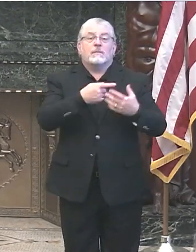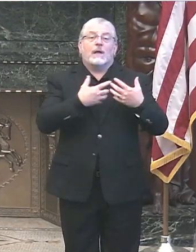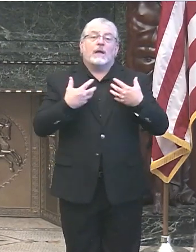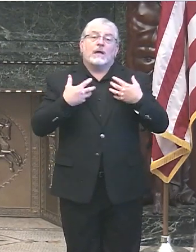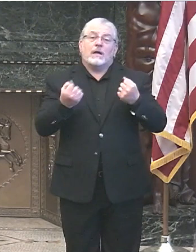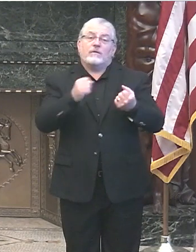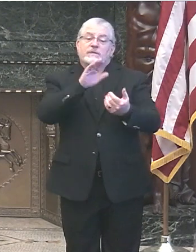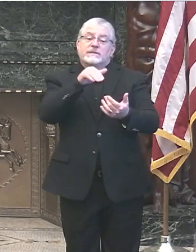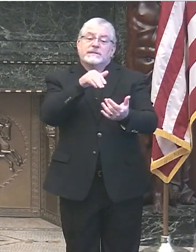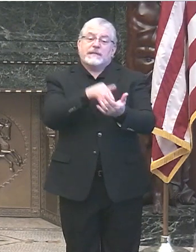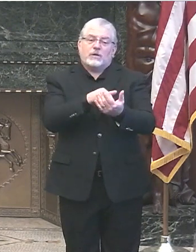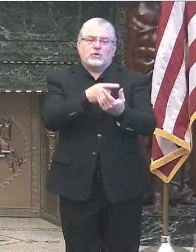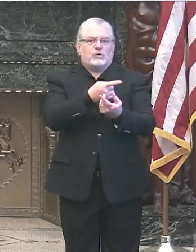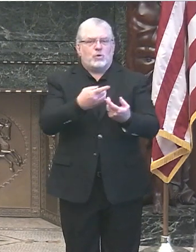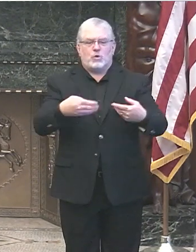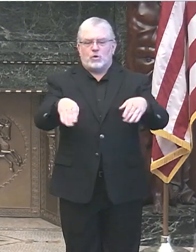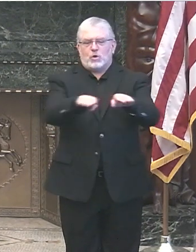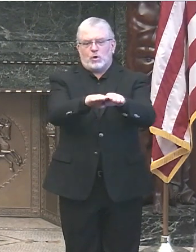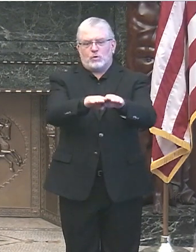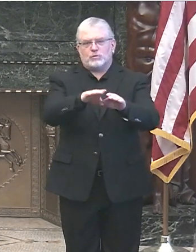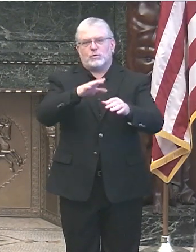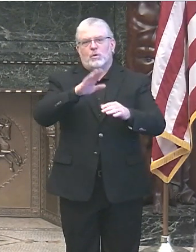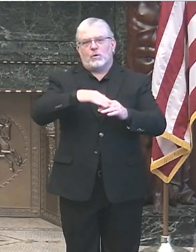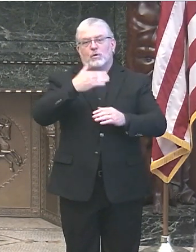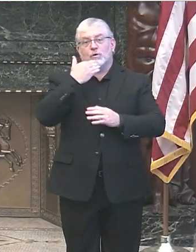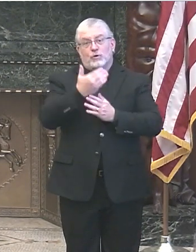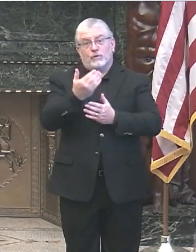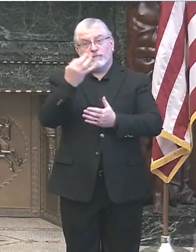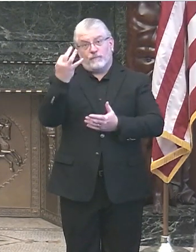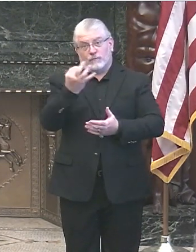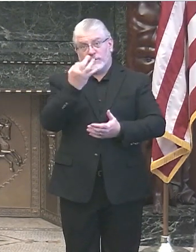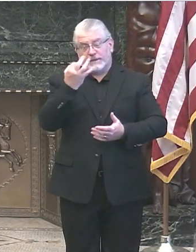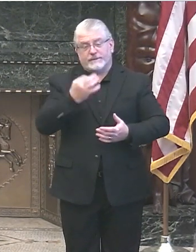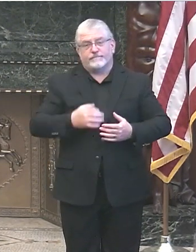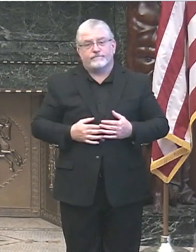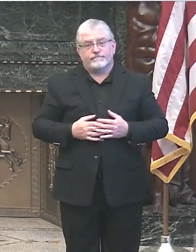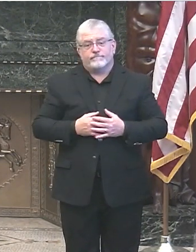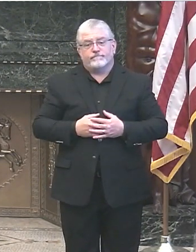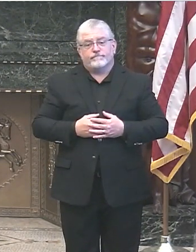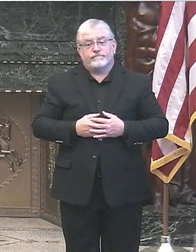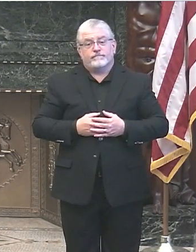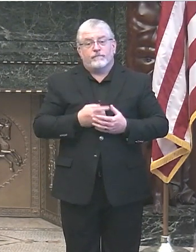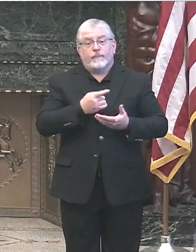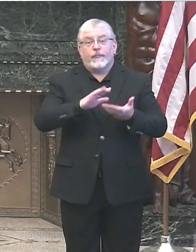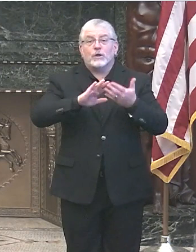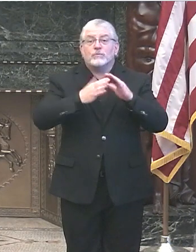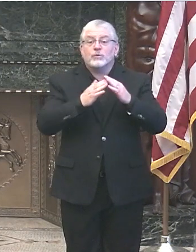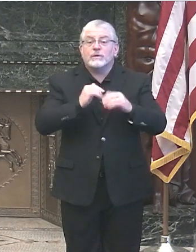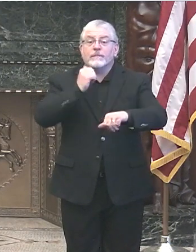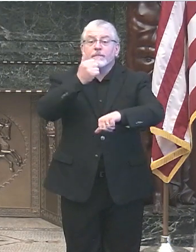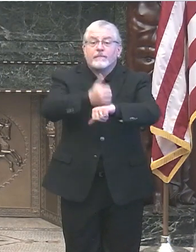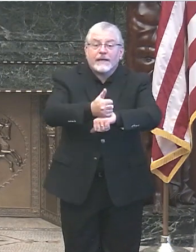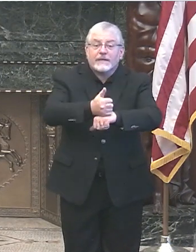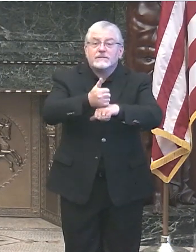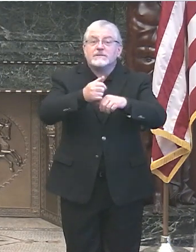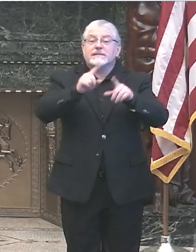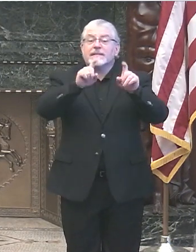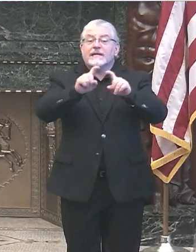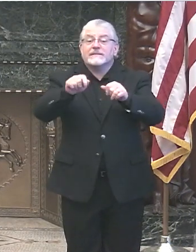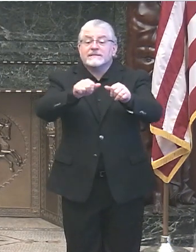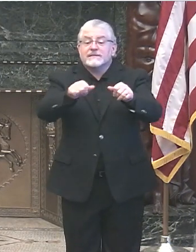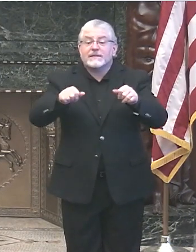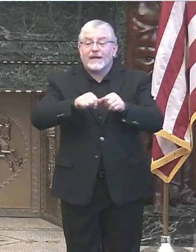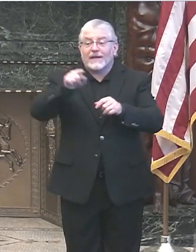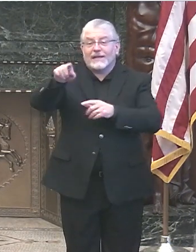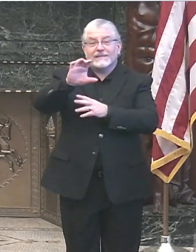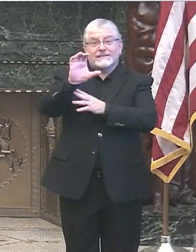again, all city health centers are closed on Good Friday. The community-based testing site at Citizens Bank Park and the city-run